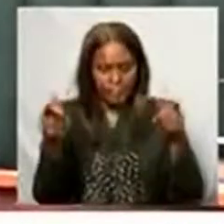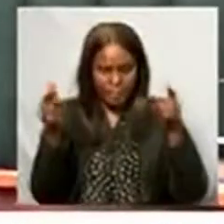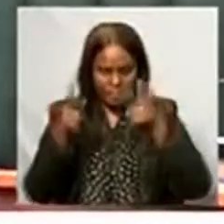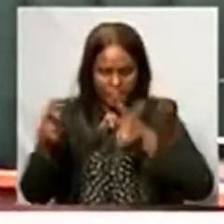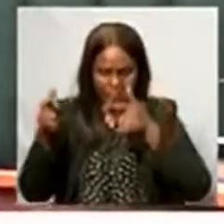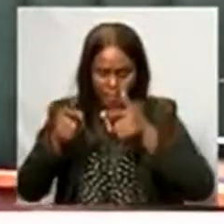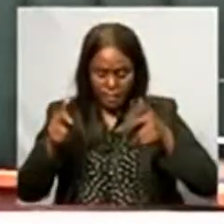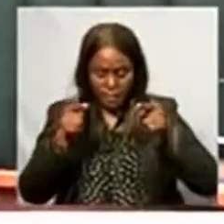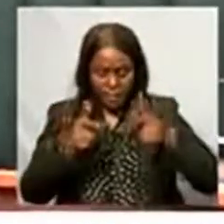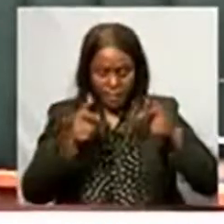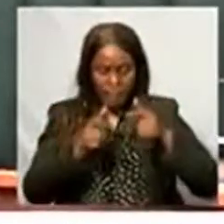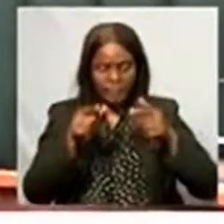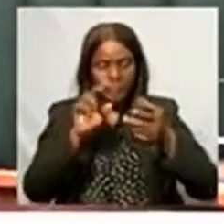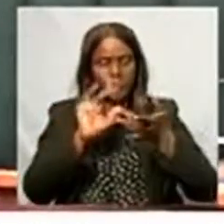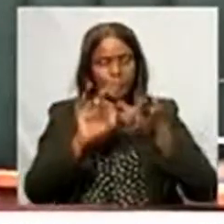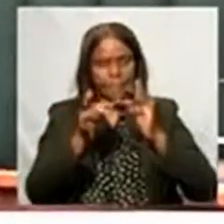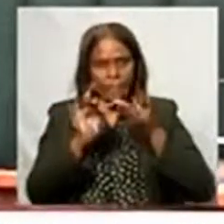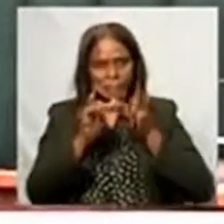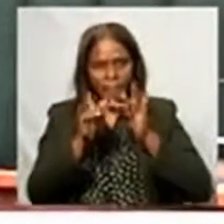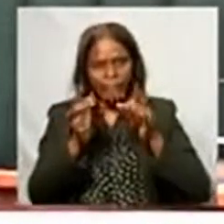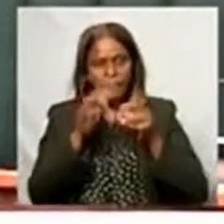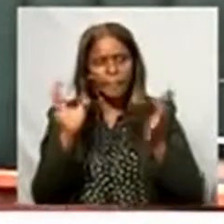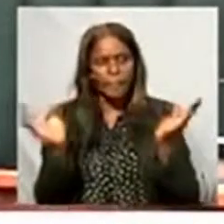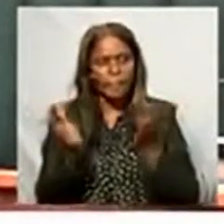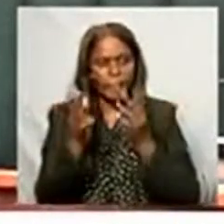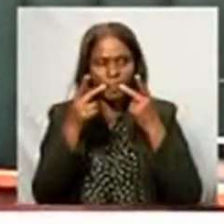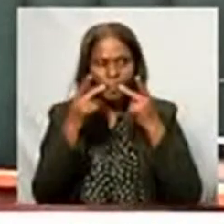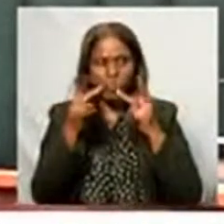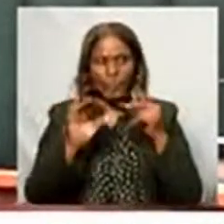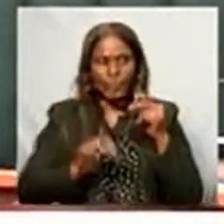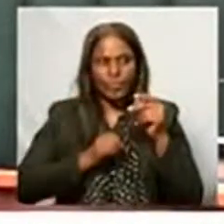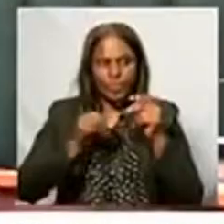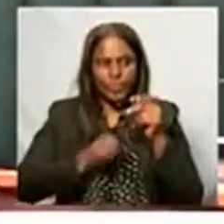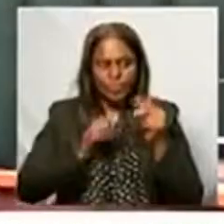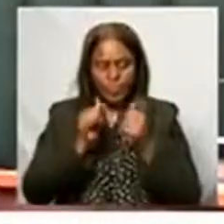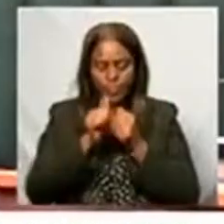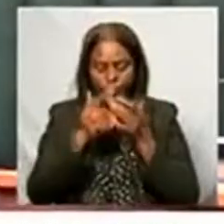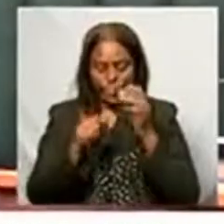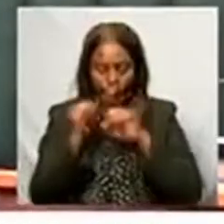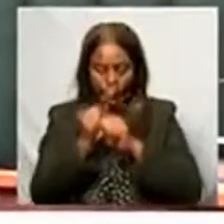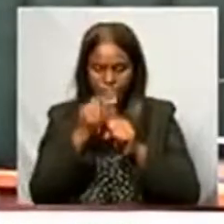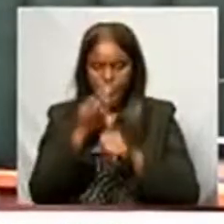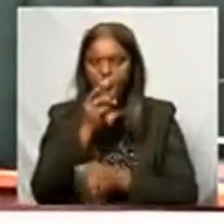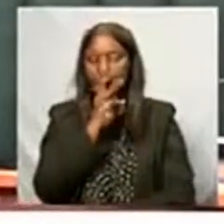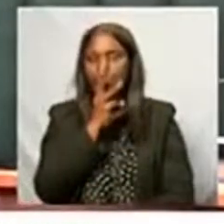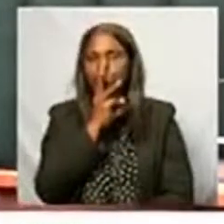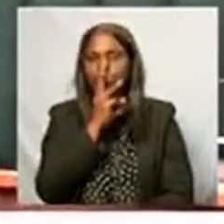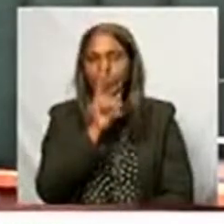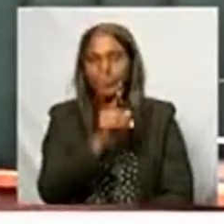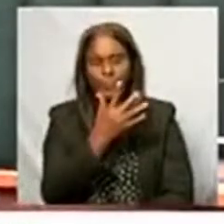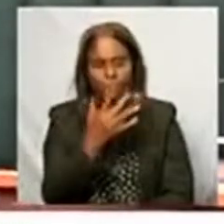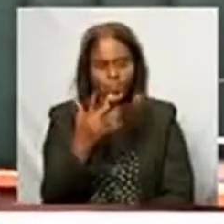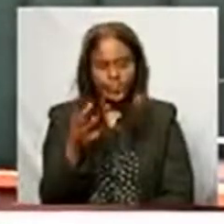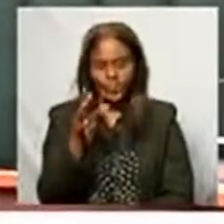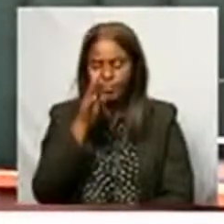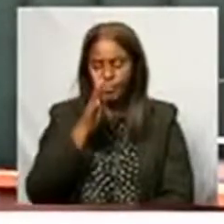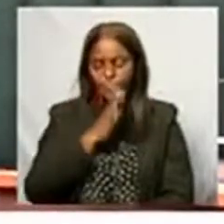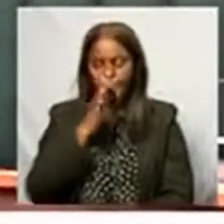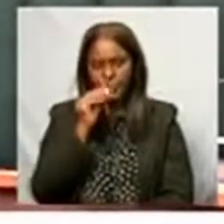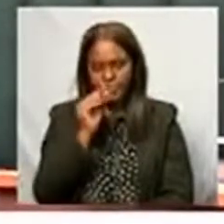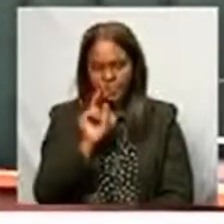surveillance networks, fostering public ownership and protection of water assets. Madam